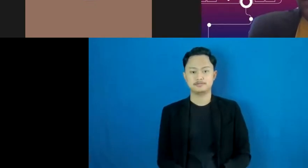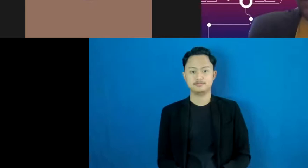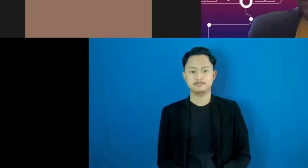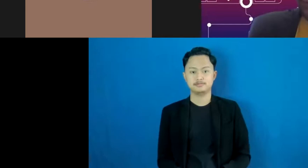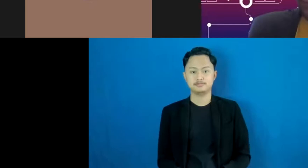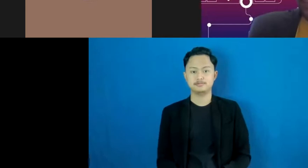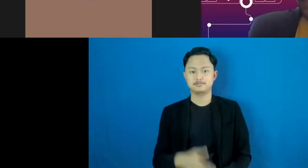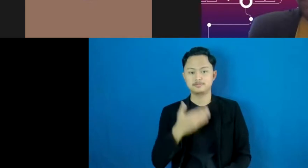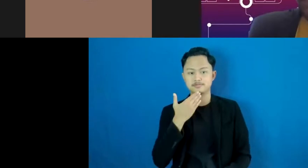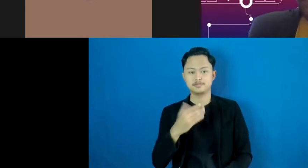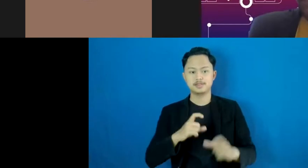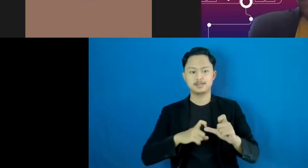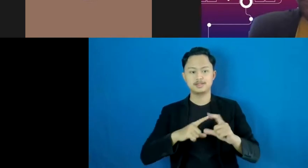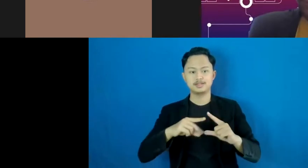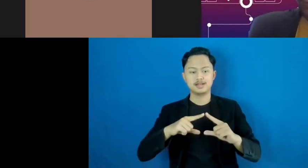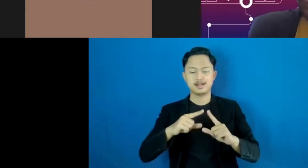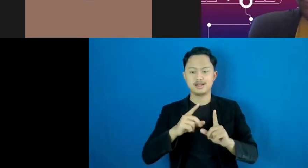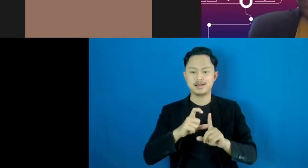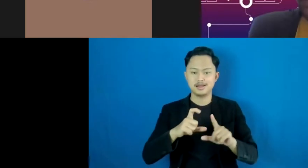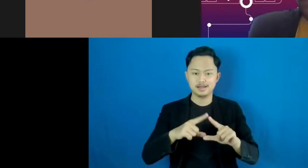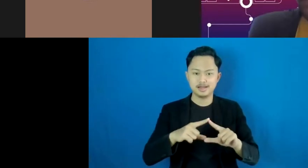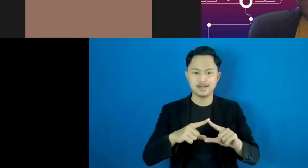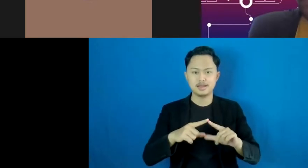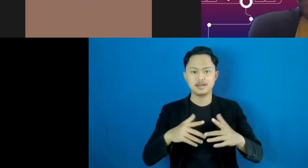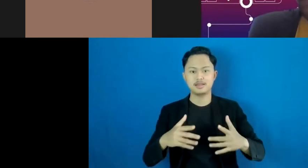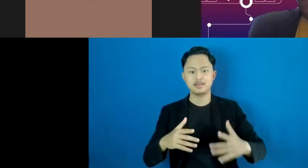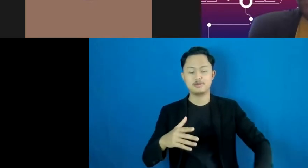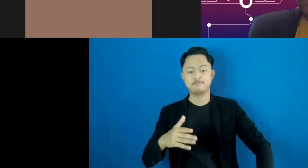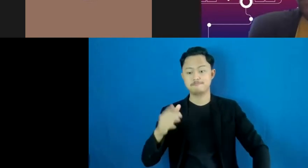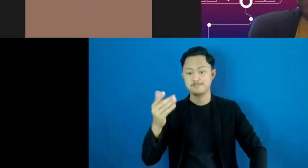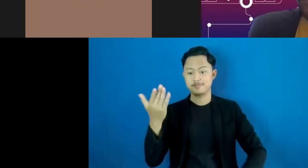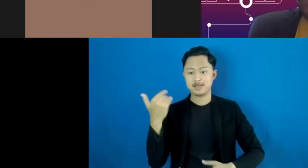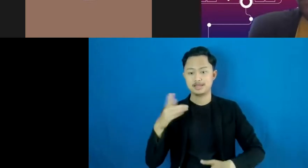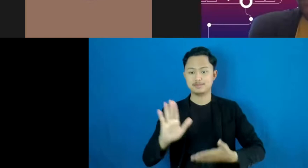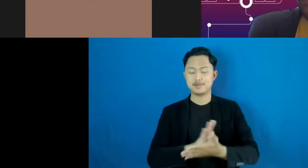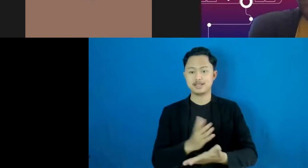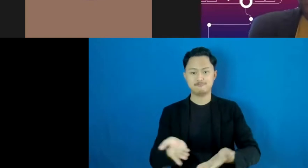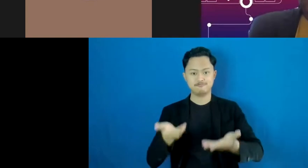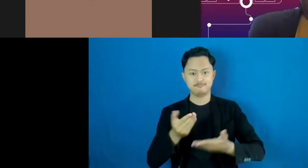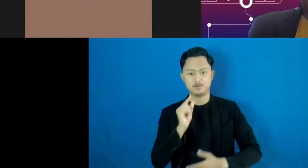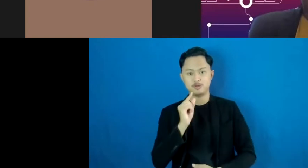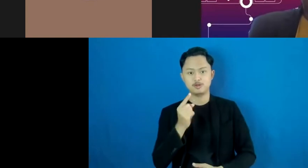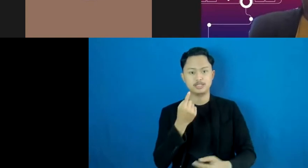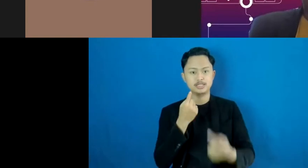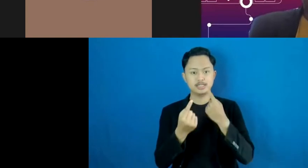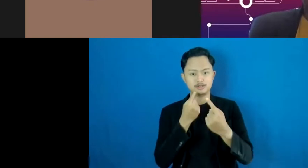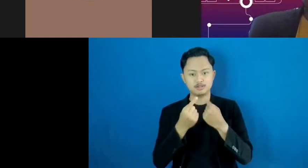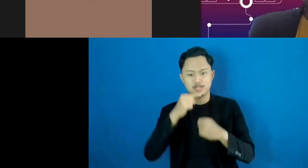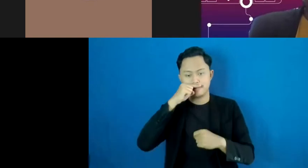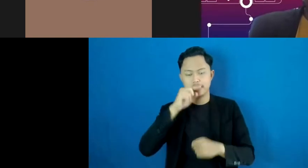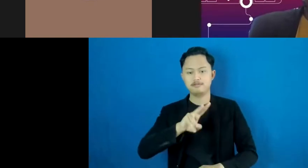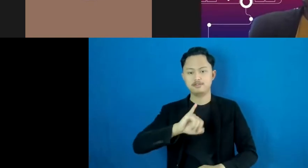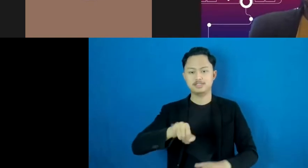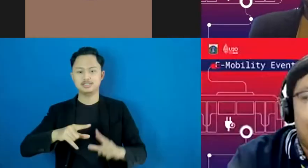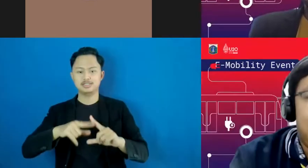Thank you, Sarada, and also Finan for giving me the opportunity to discuss with Mr. Vijay